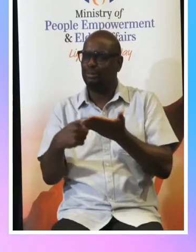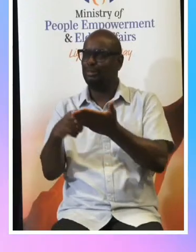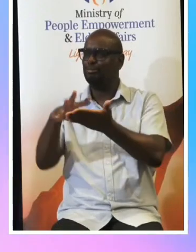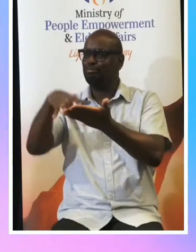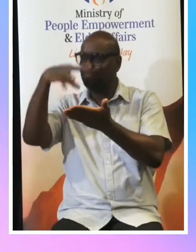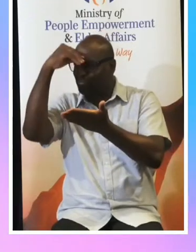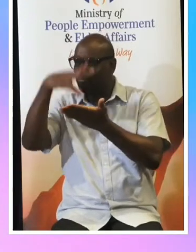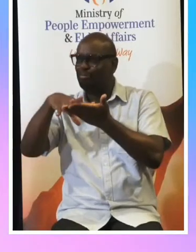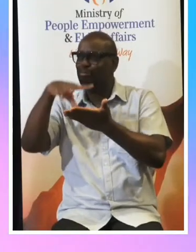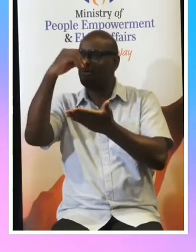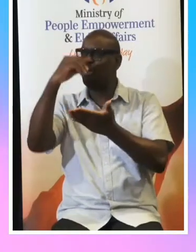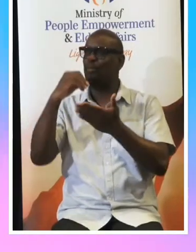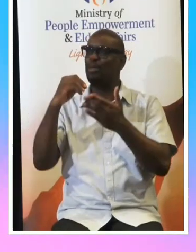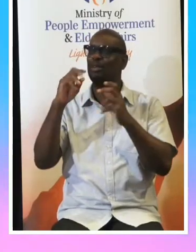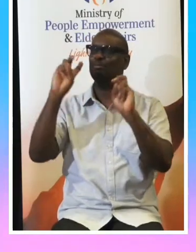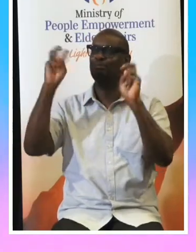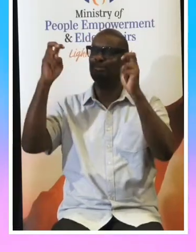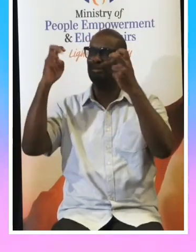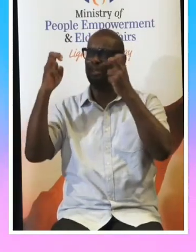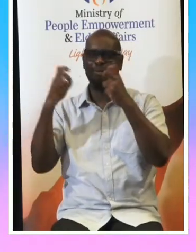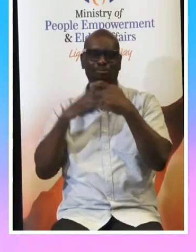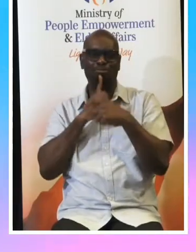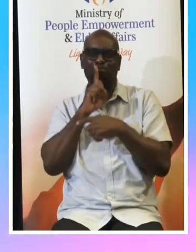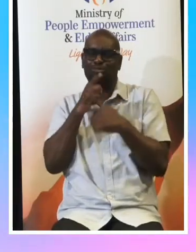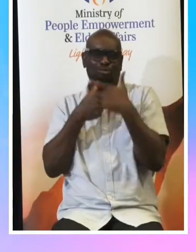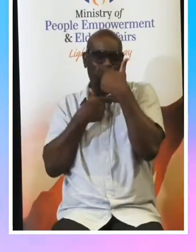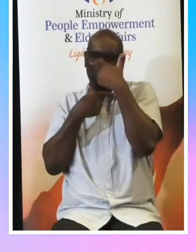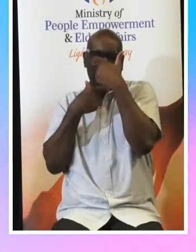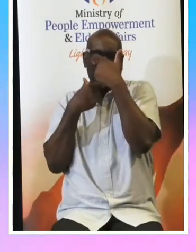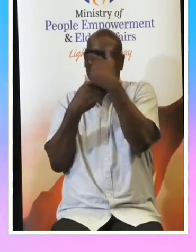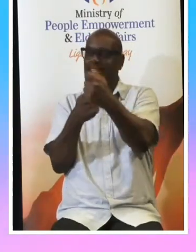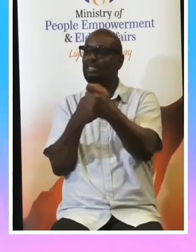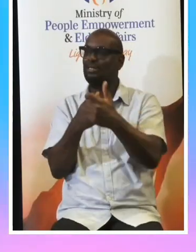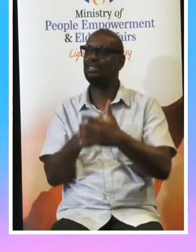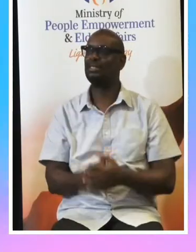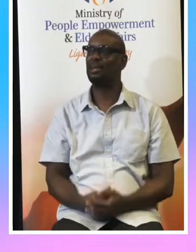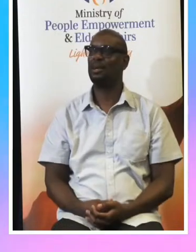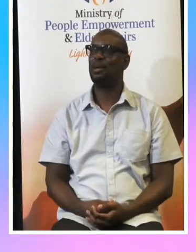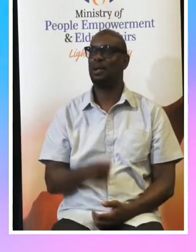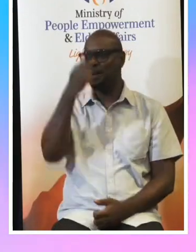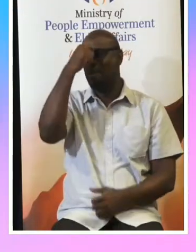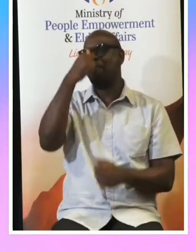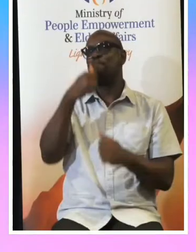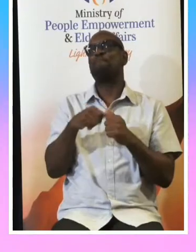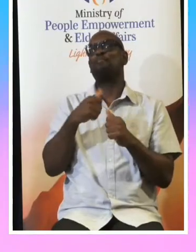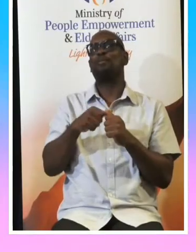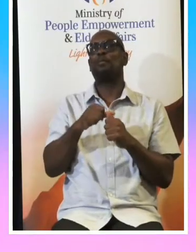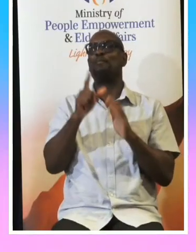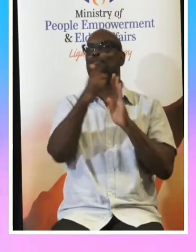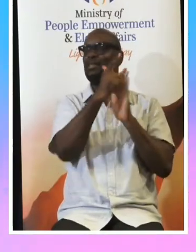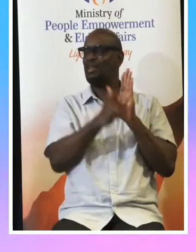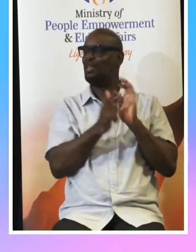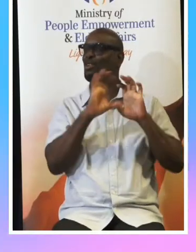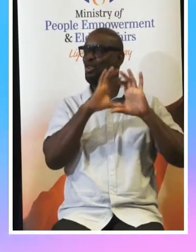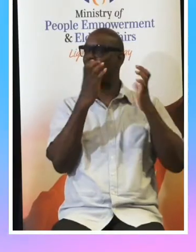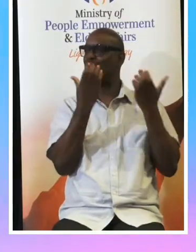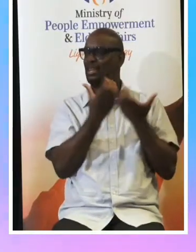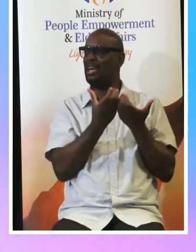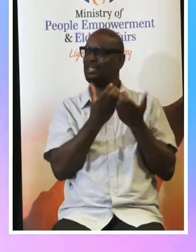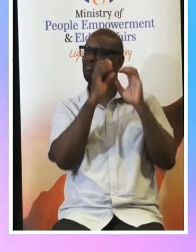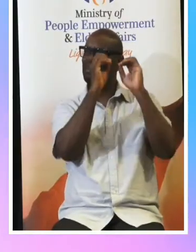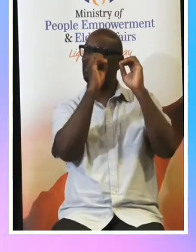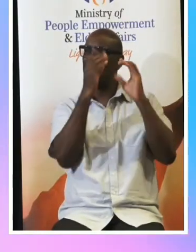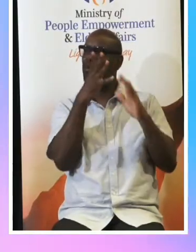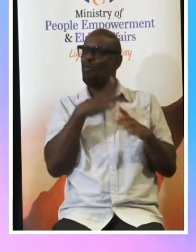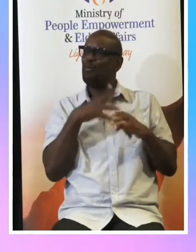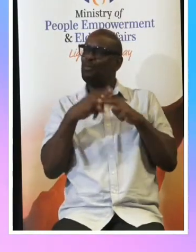interest. A highlight in my first year was Tracy Robinson's constitutional law class. She commanded the class and the material